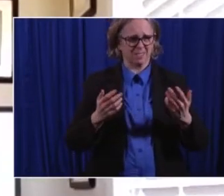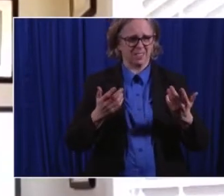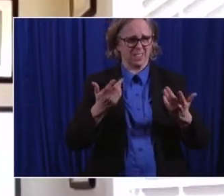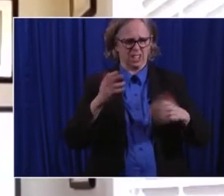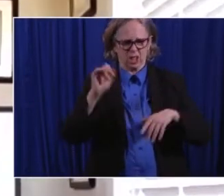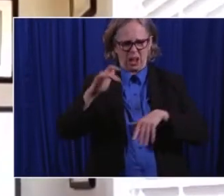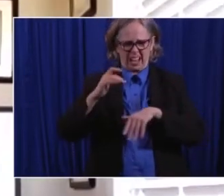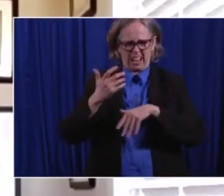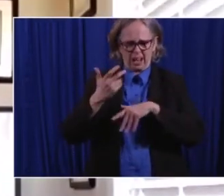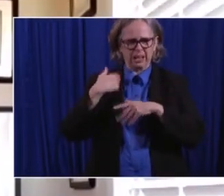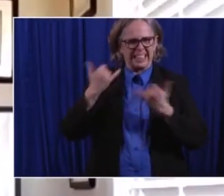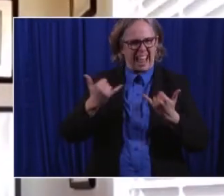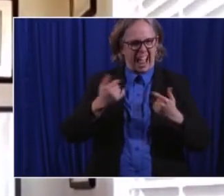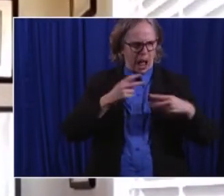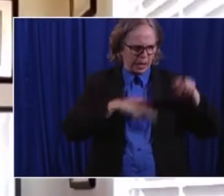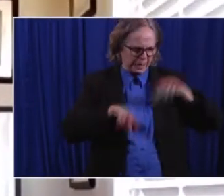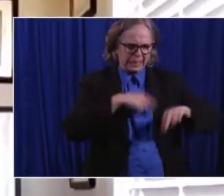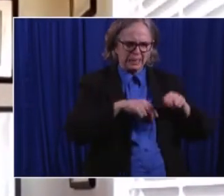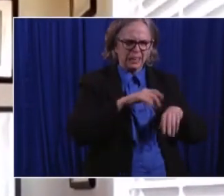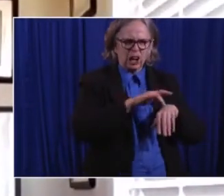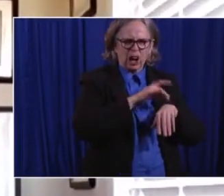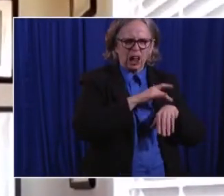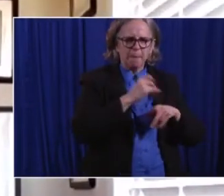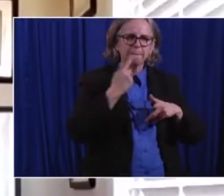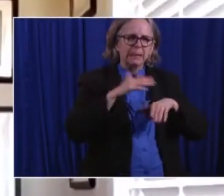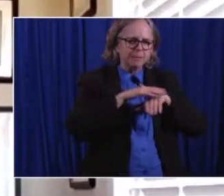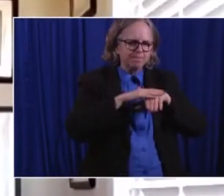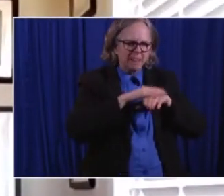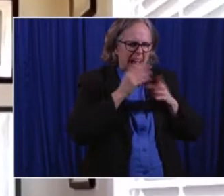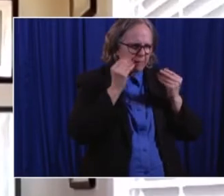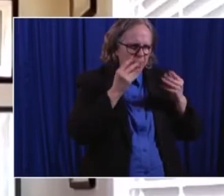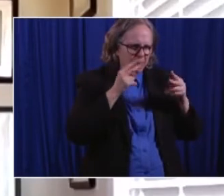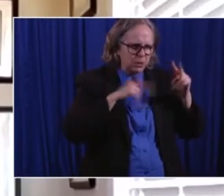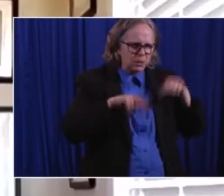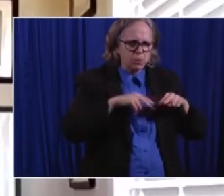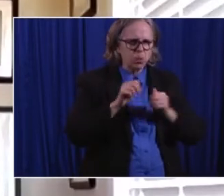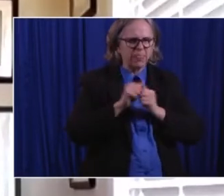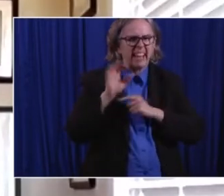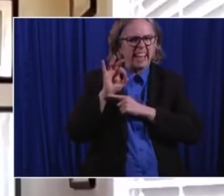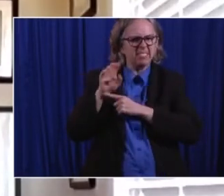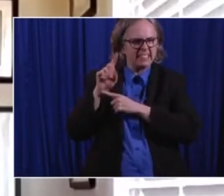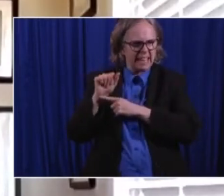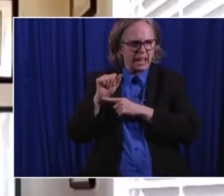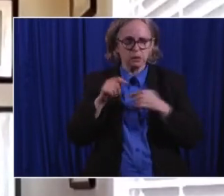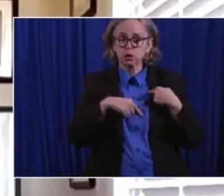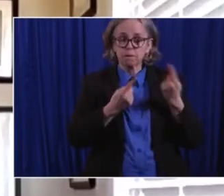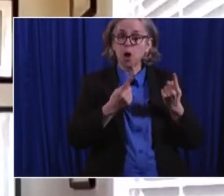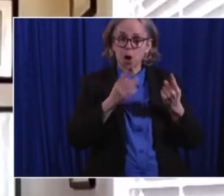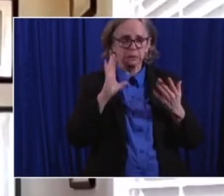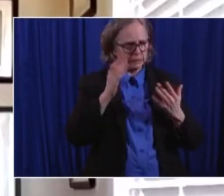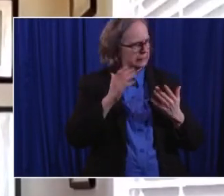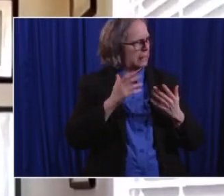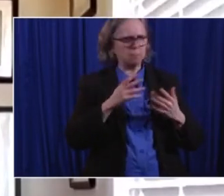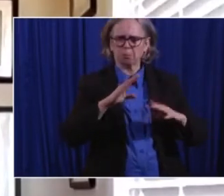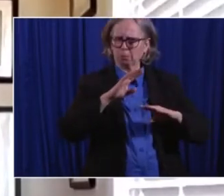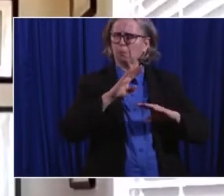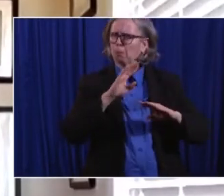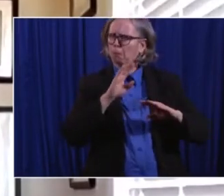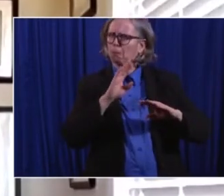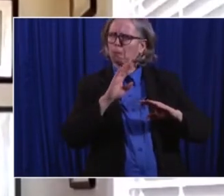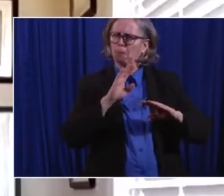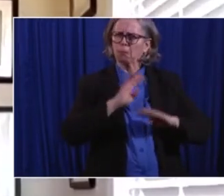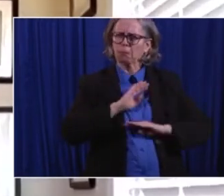by the FDA. It is very good about Johnson & Johnson. We're likely to have a single